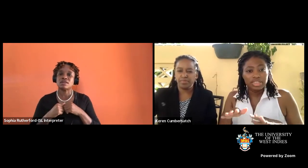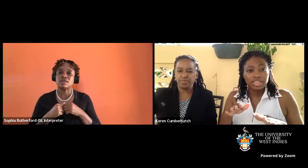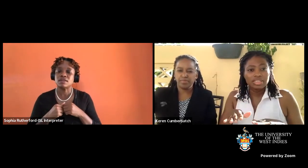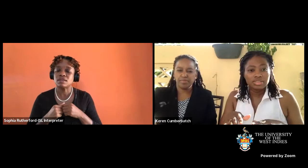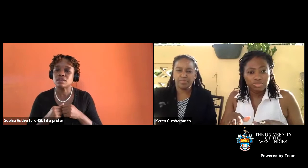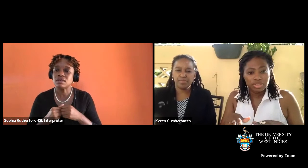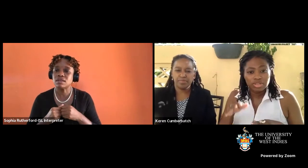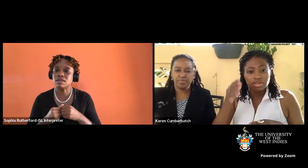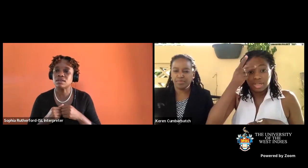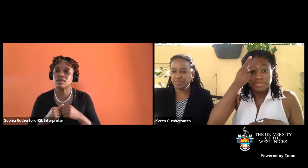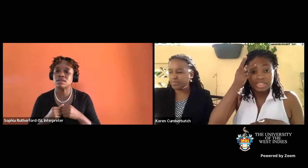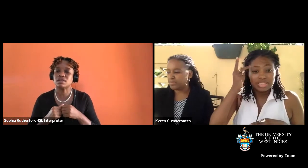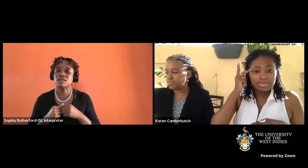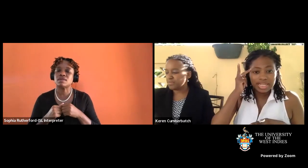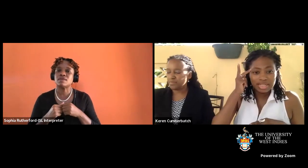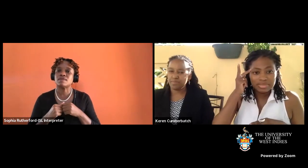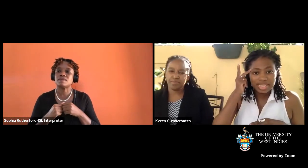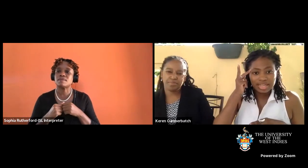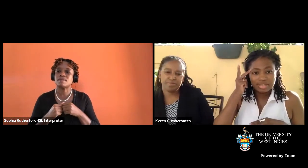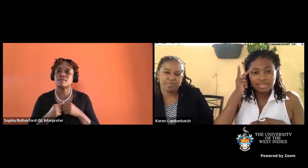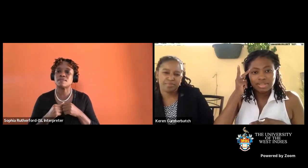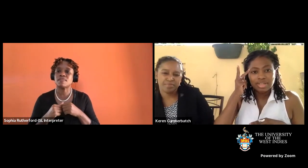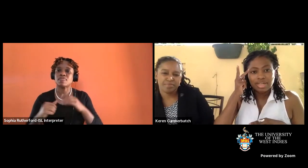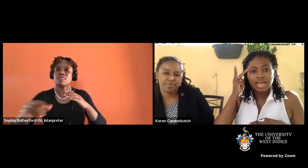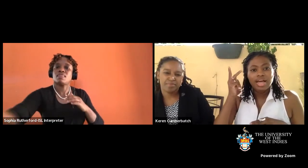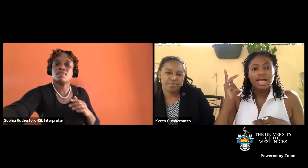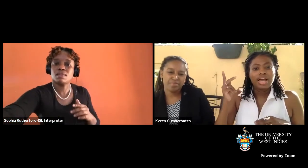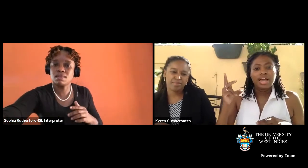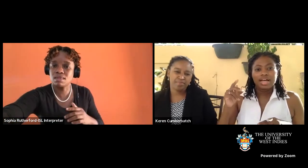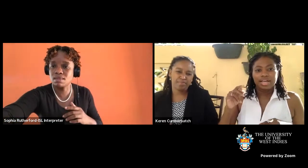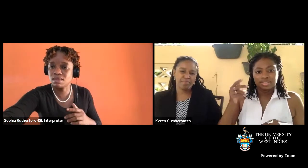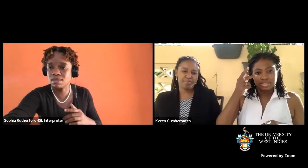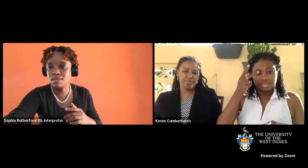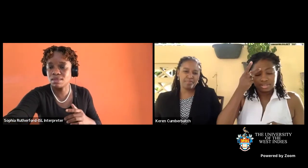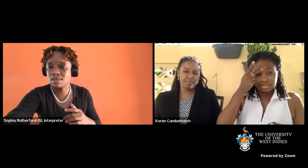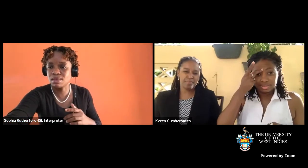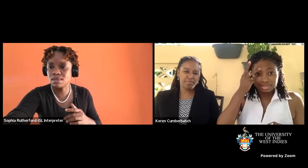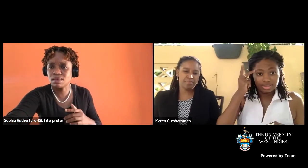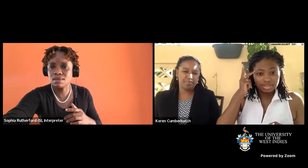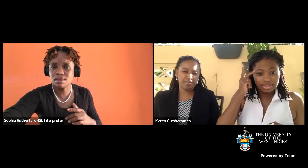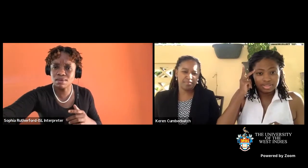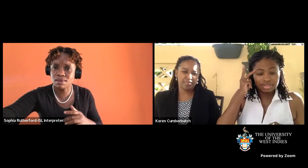just telling the interpreter, this is my name sign. And